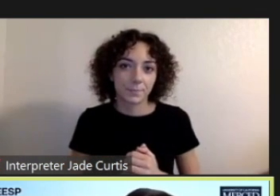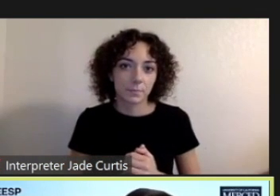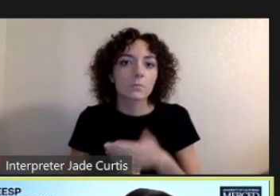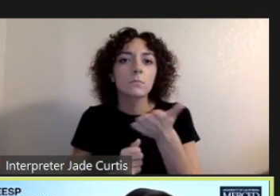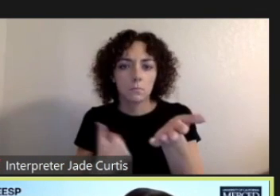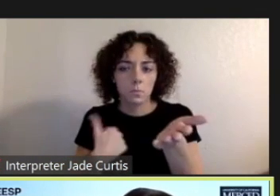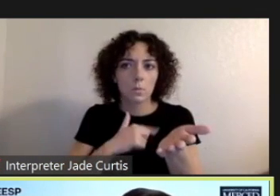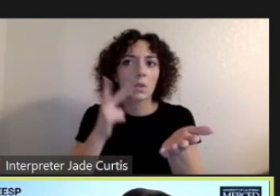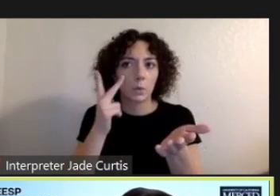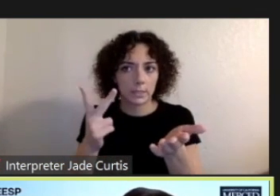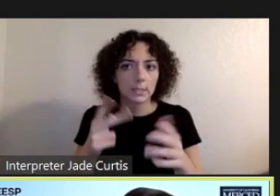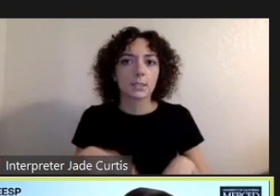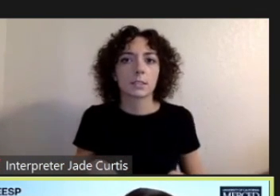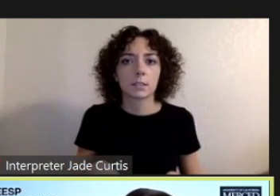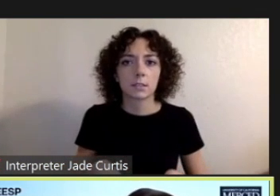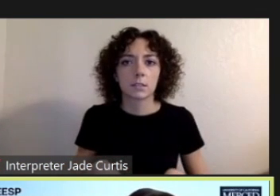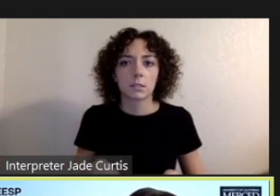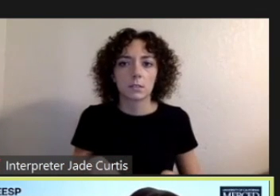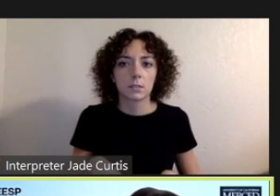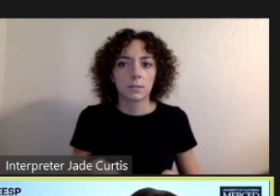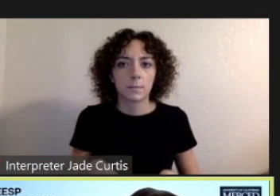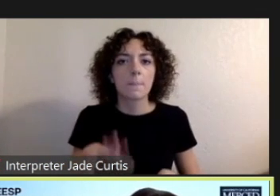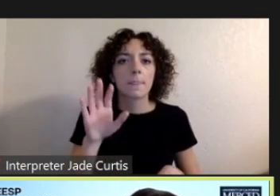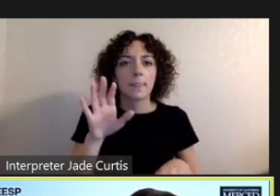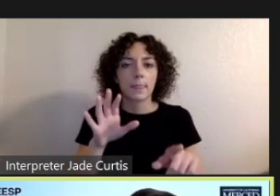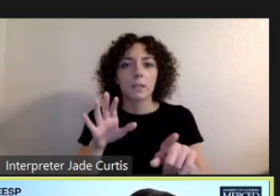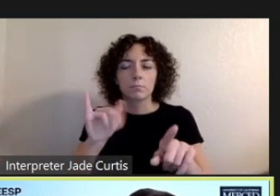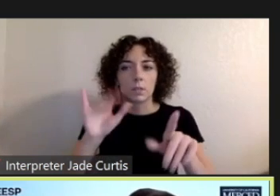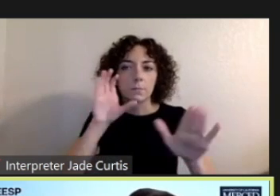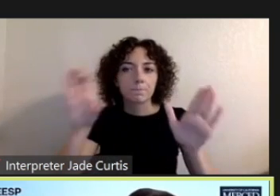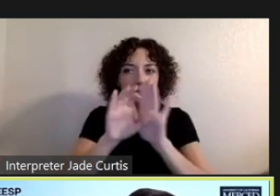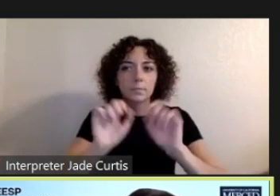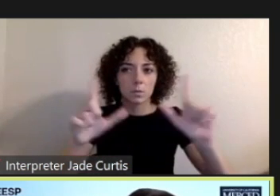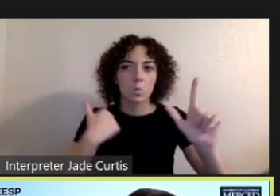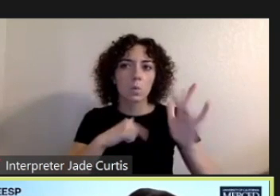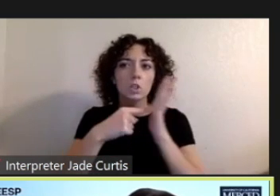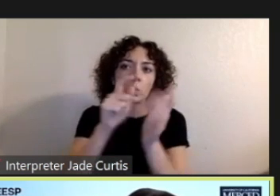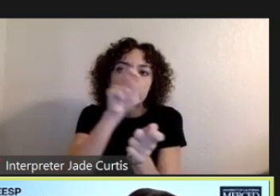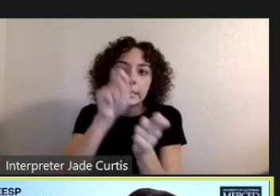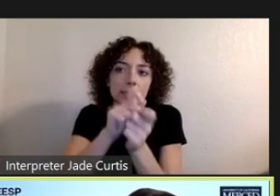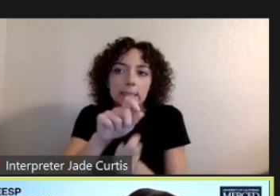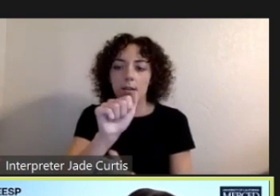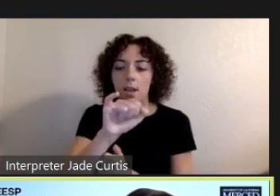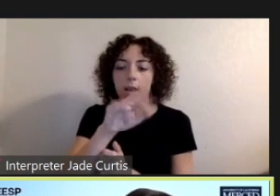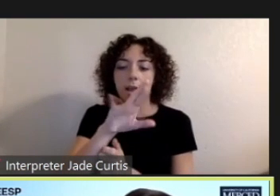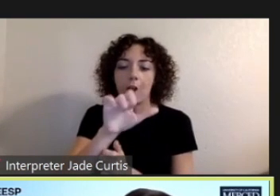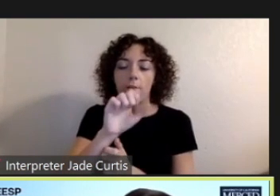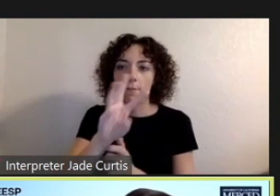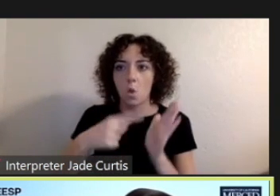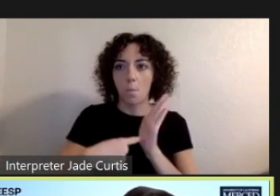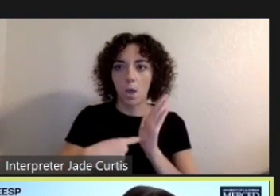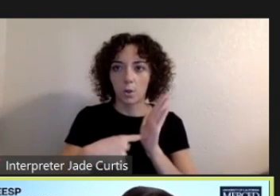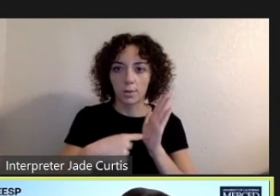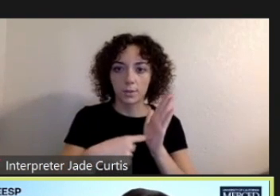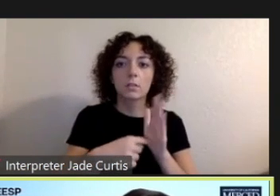are computational fluid dynamics simulations, which try to look at detailed airflow modeling on where the air travels